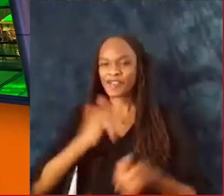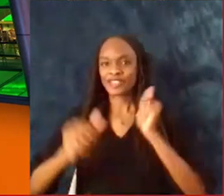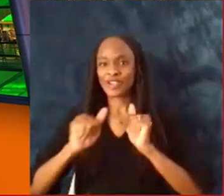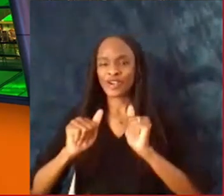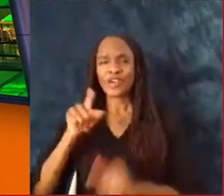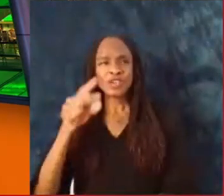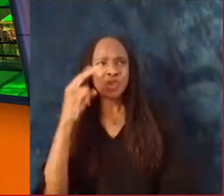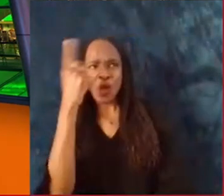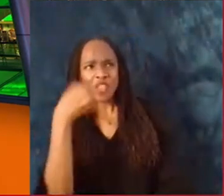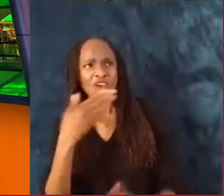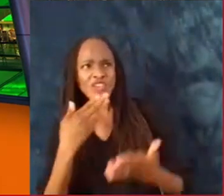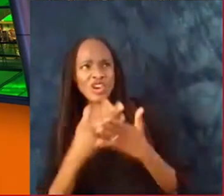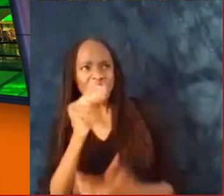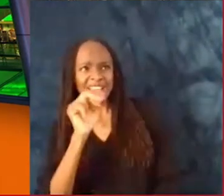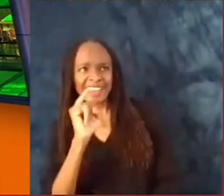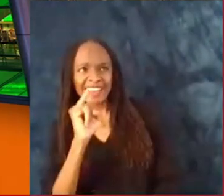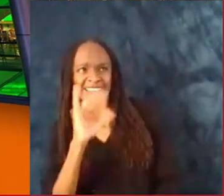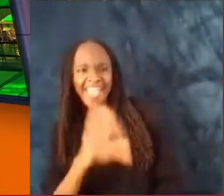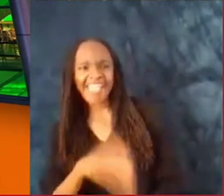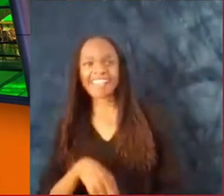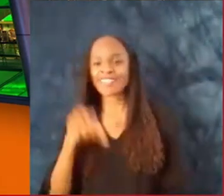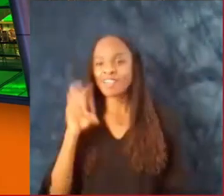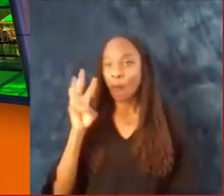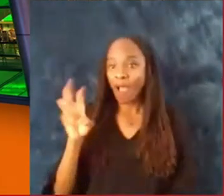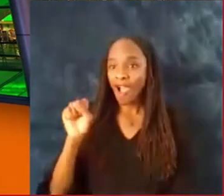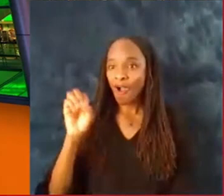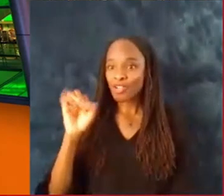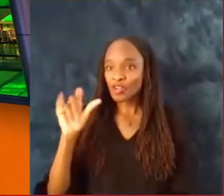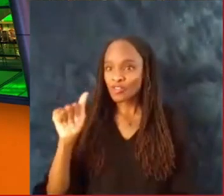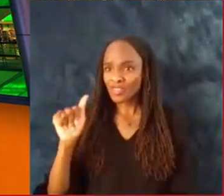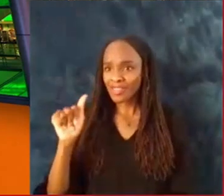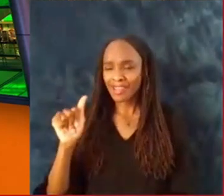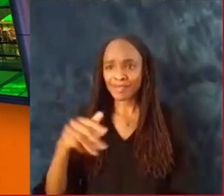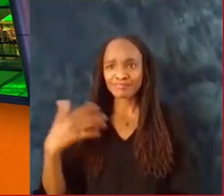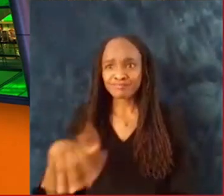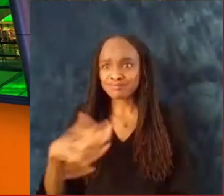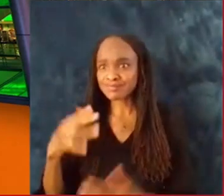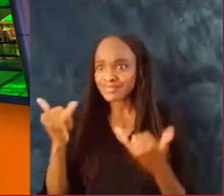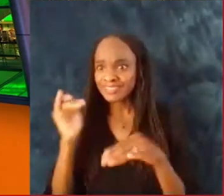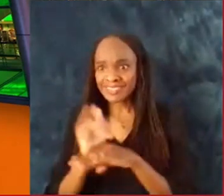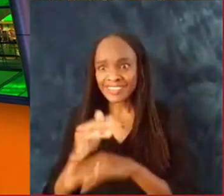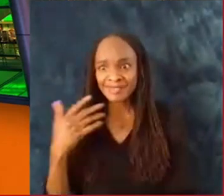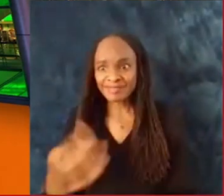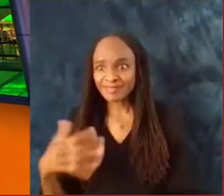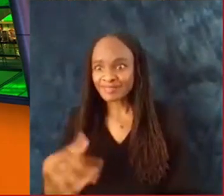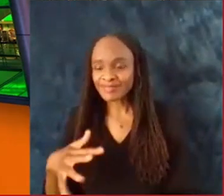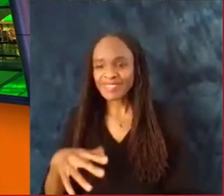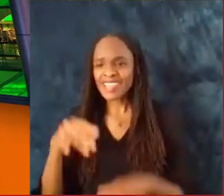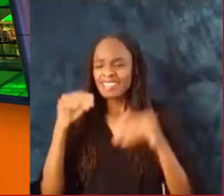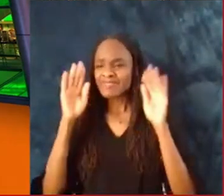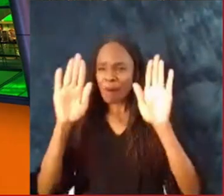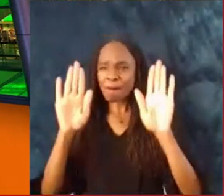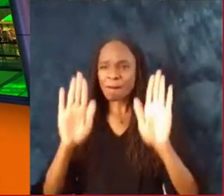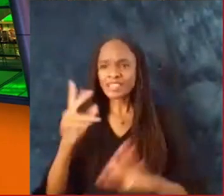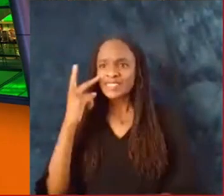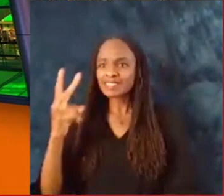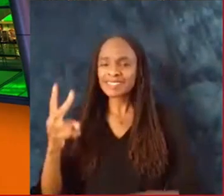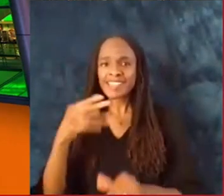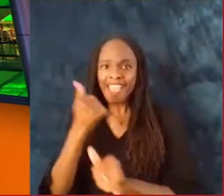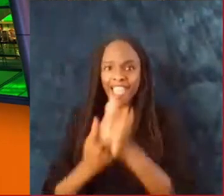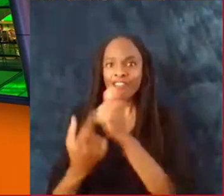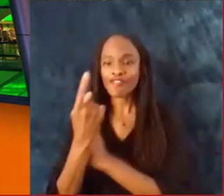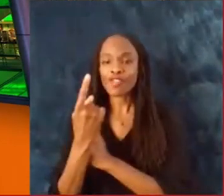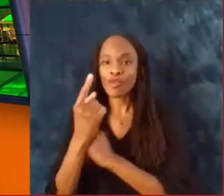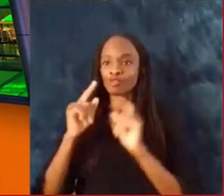Nic. Wow, Sofiya, what an evening. So amazing to see all of our participants on their way to